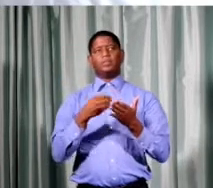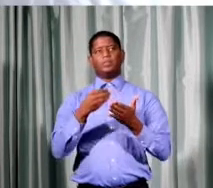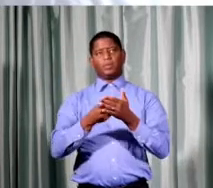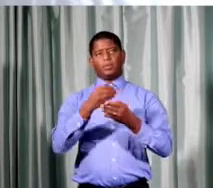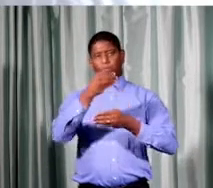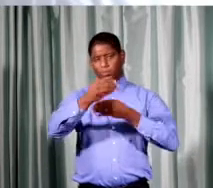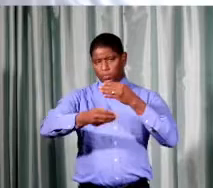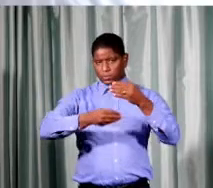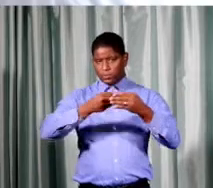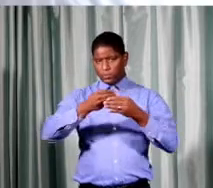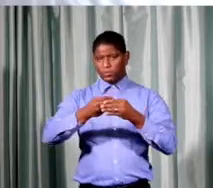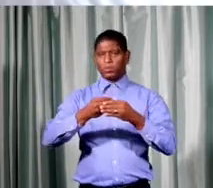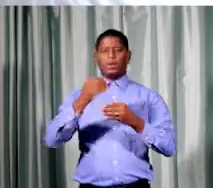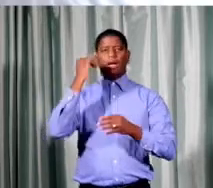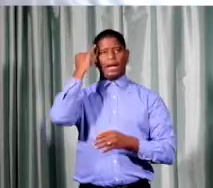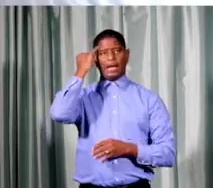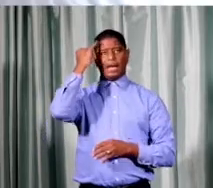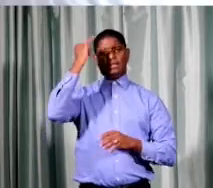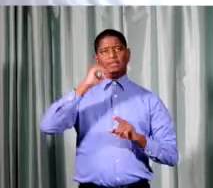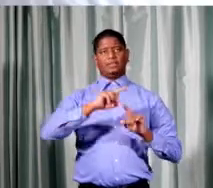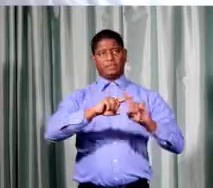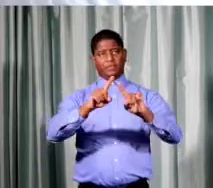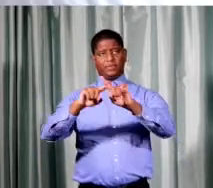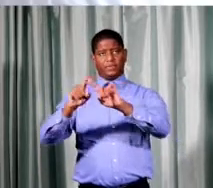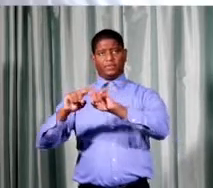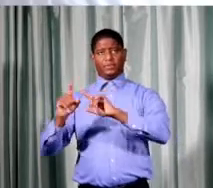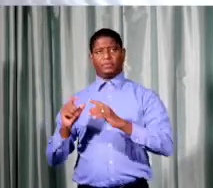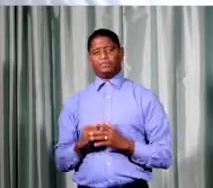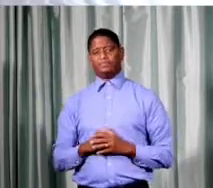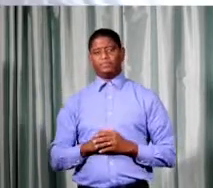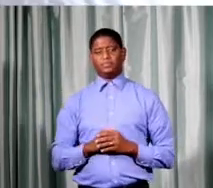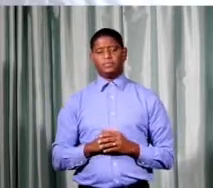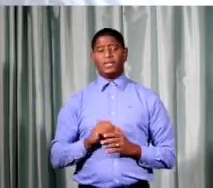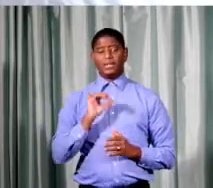Model was created in 15th century by a monk.